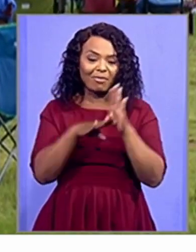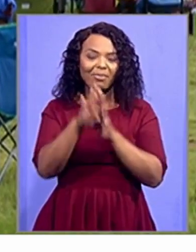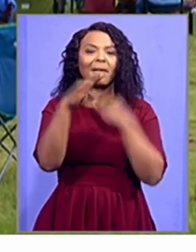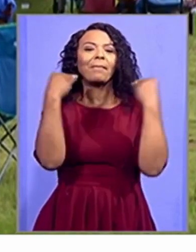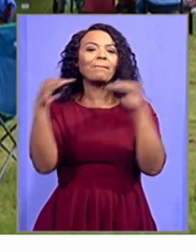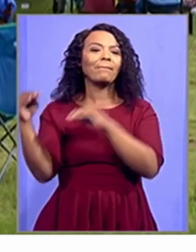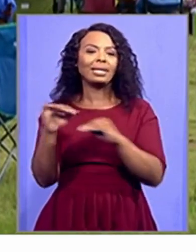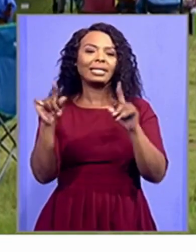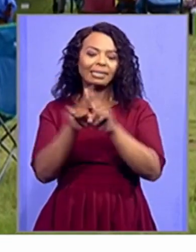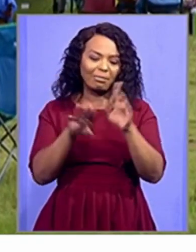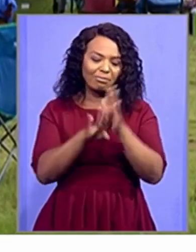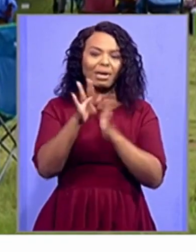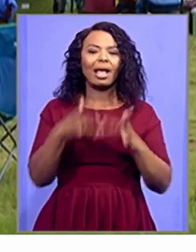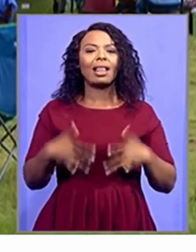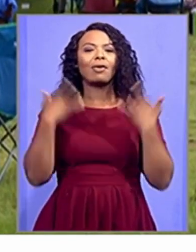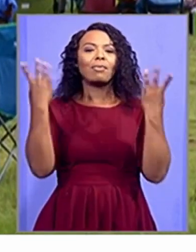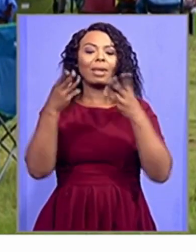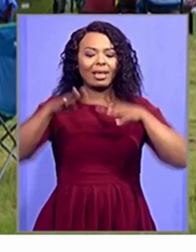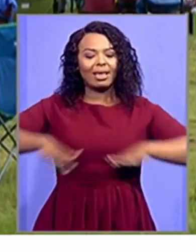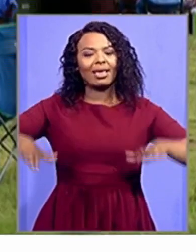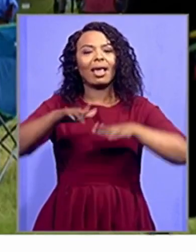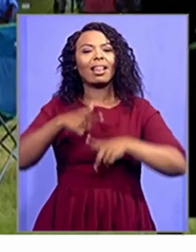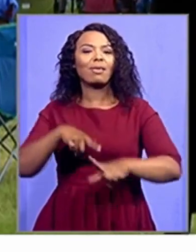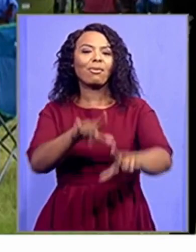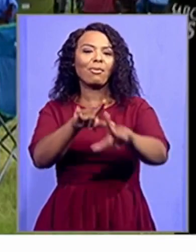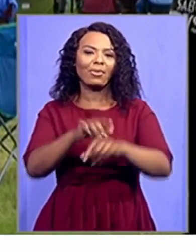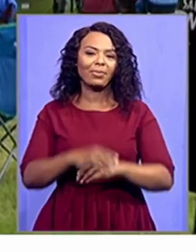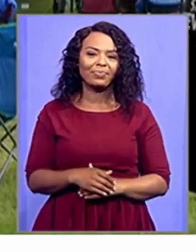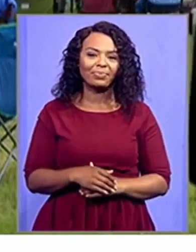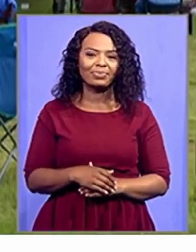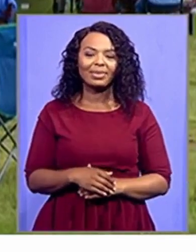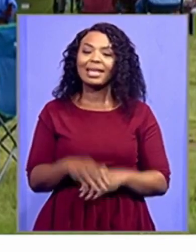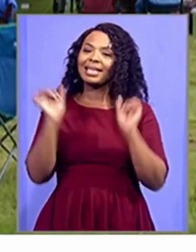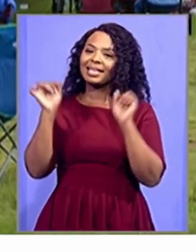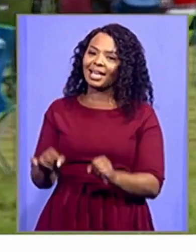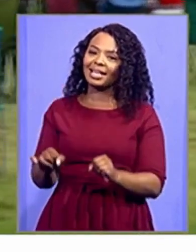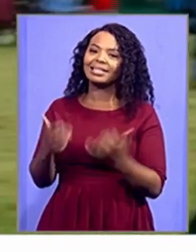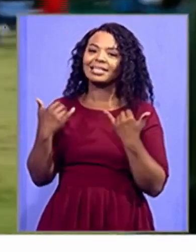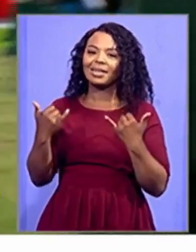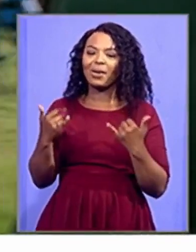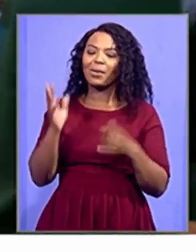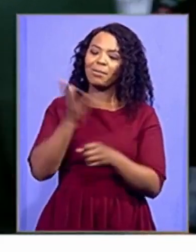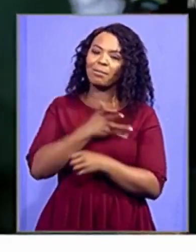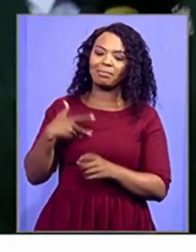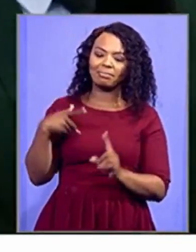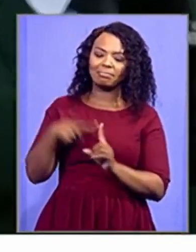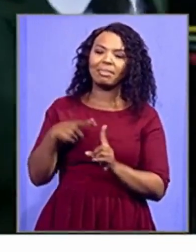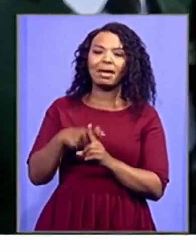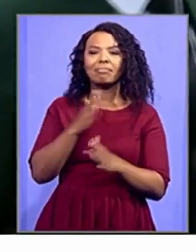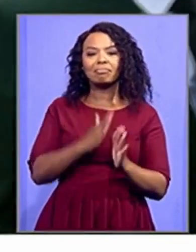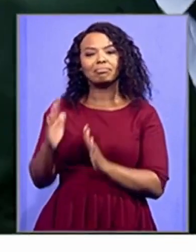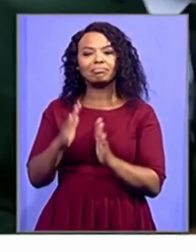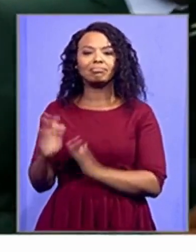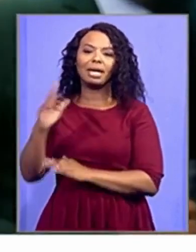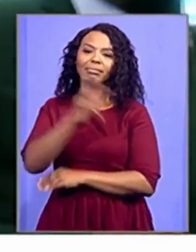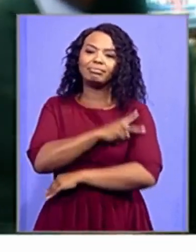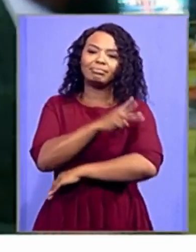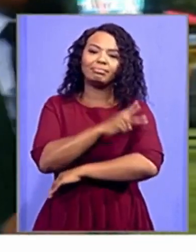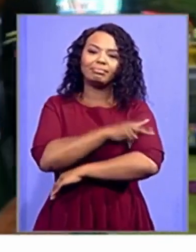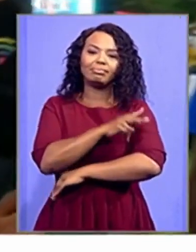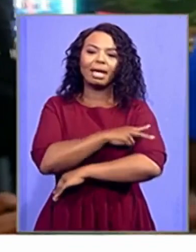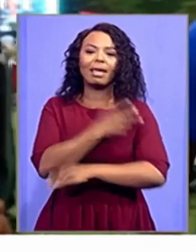also ra tlhabala maphelo a batho ka mo lemphopo ka mo re jeswa ga se re leboge mme Mankwe Sebolwa ke molaodi wa mananeo go Thobela FM re ke no bolla le ba babedi